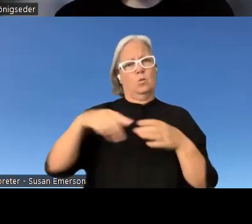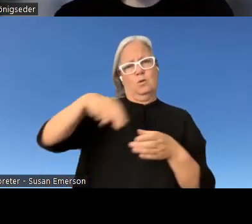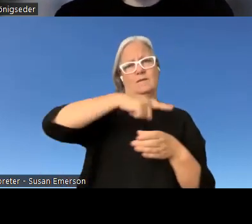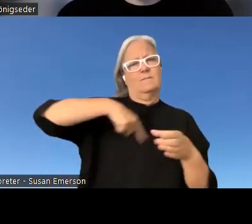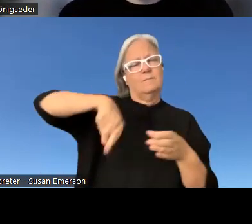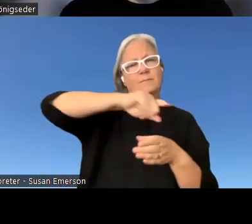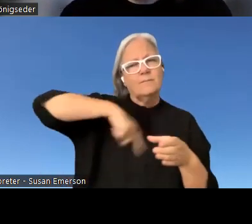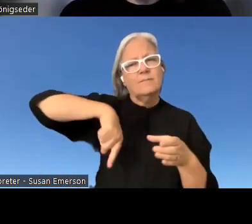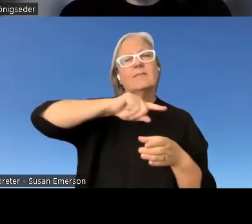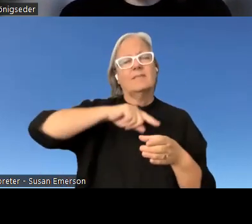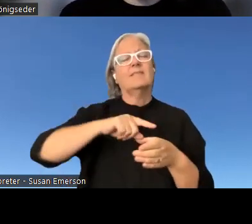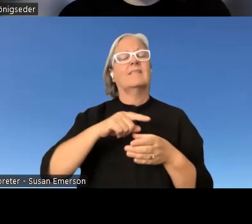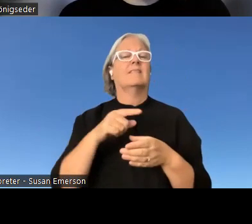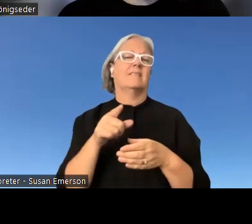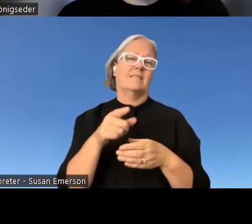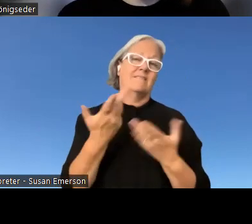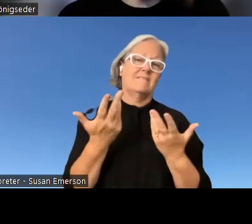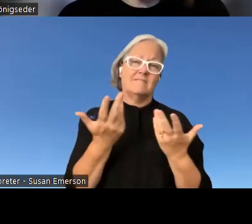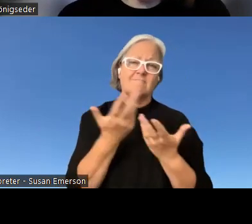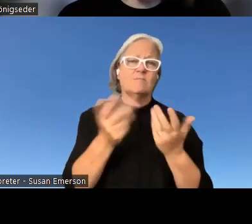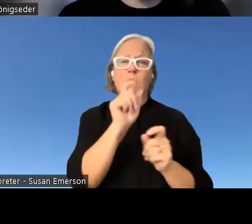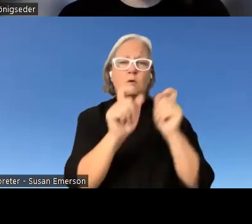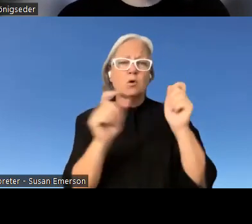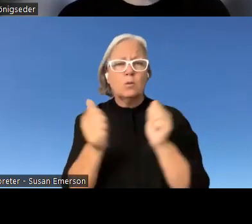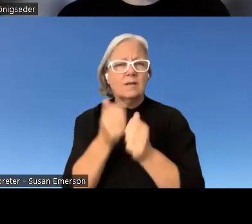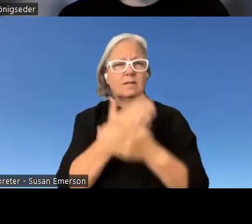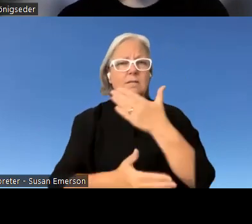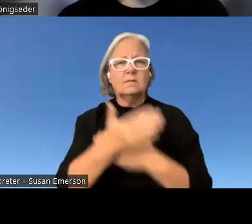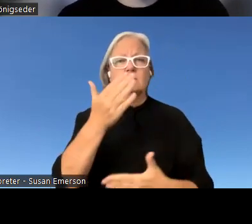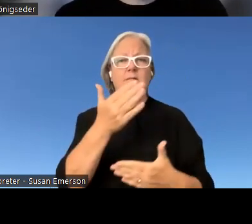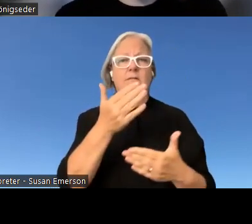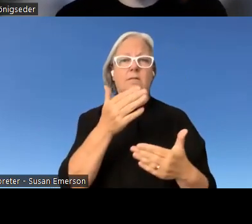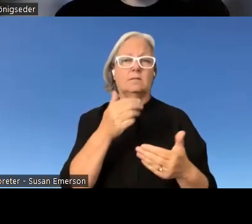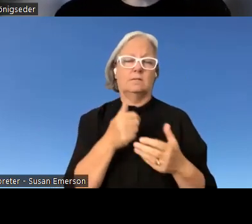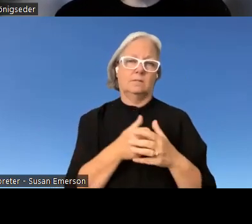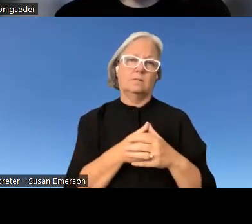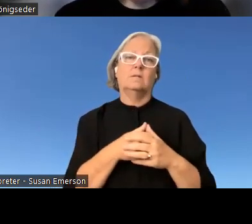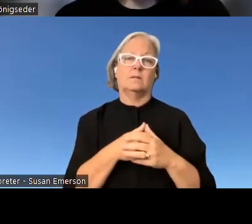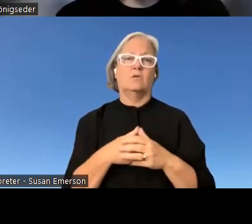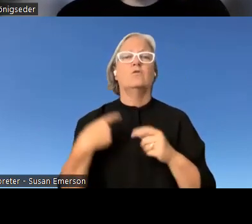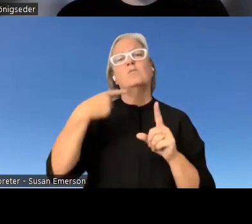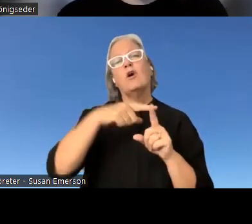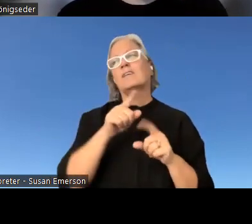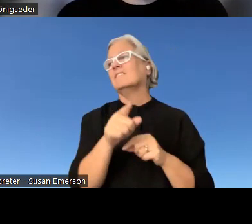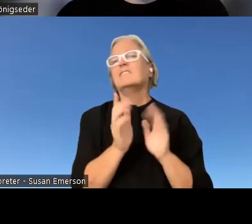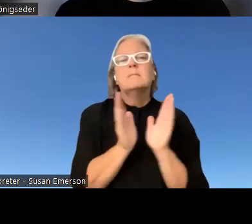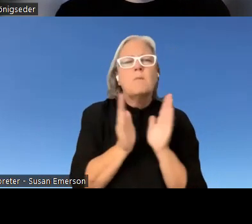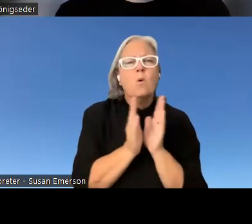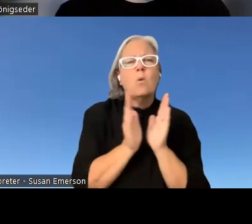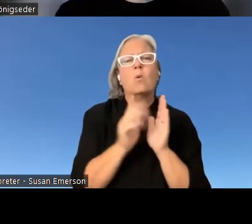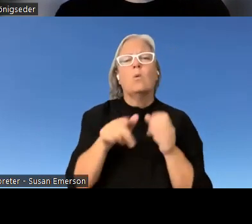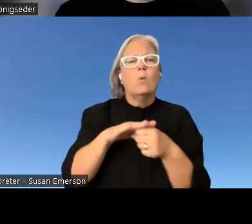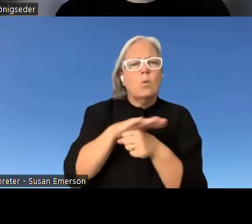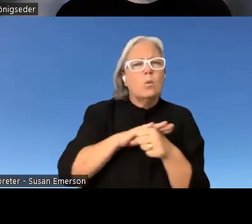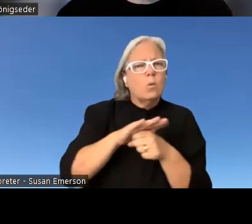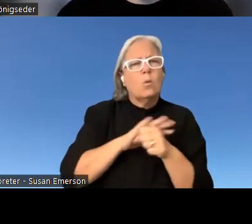contains a lot of organizations of persons with disabilities, non-profit organizations, large one, but also smaller local organizations,